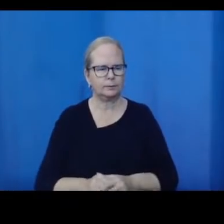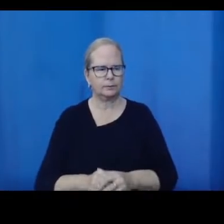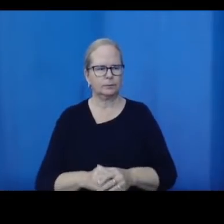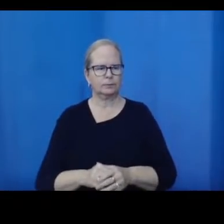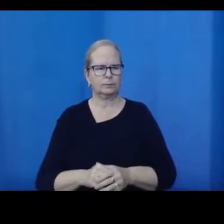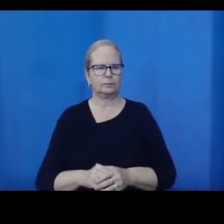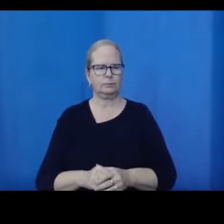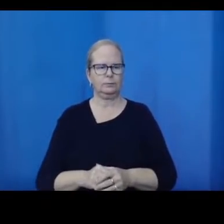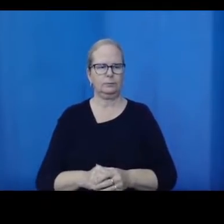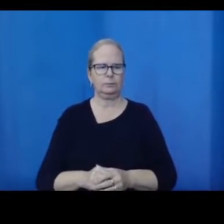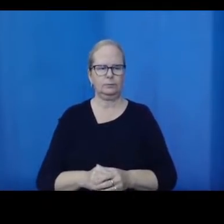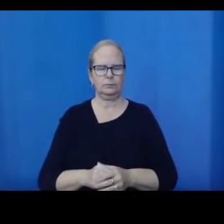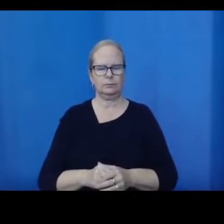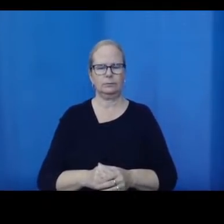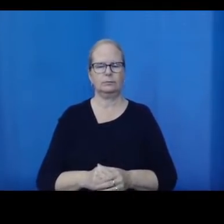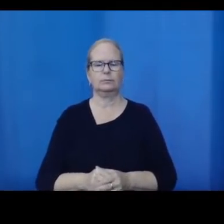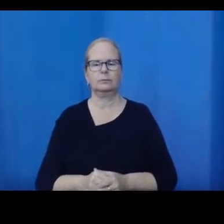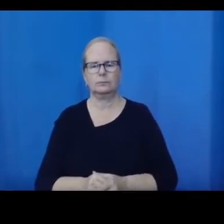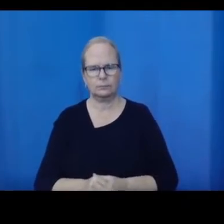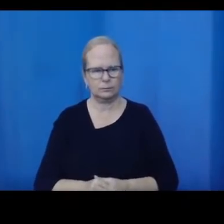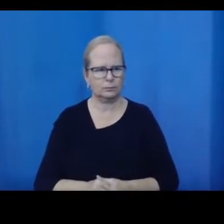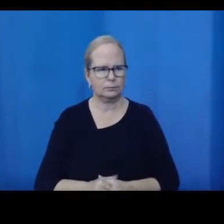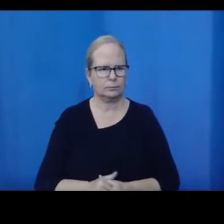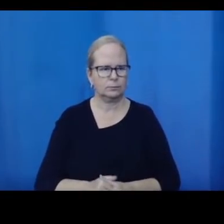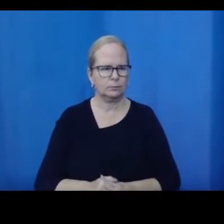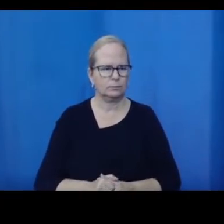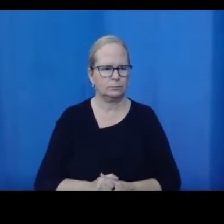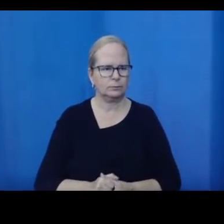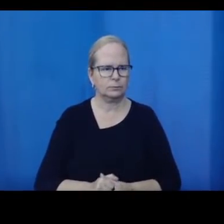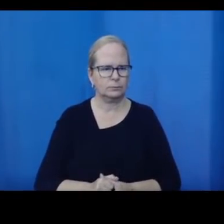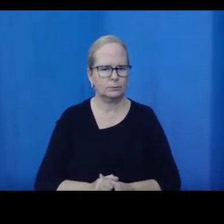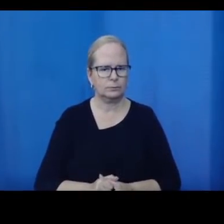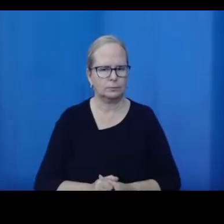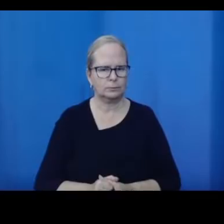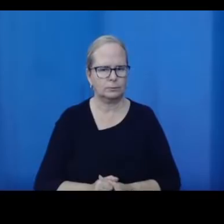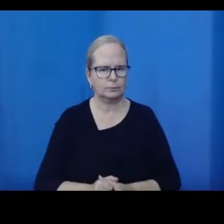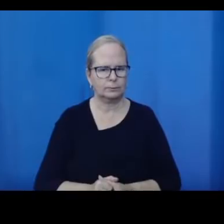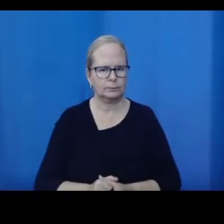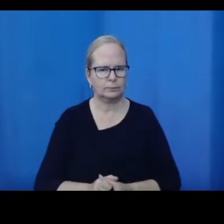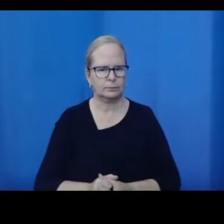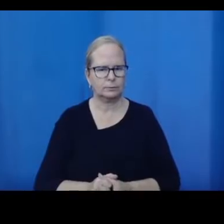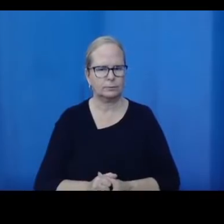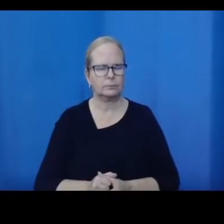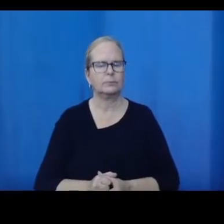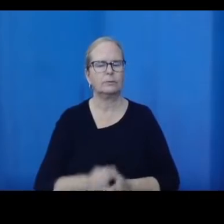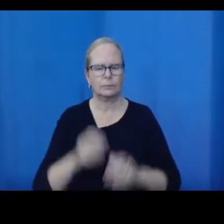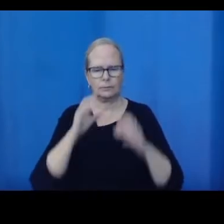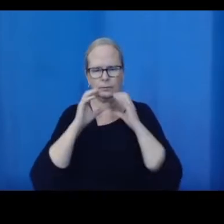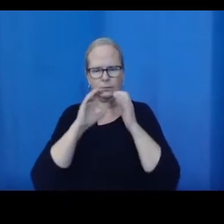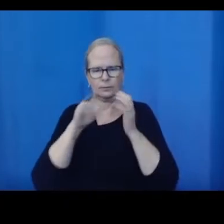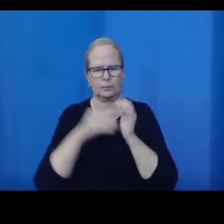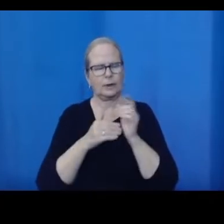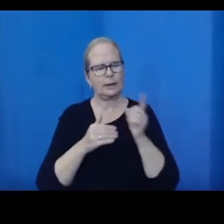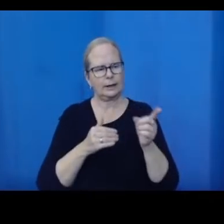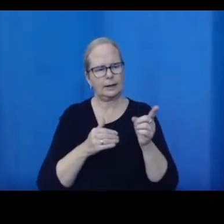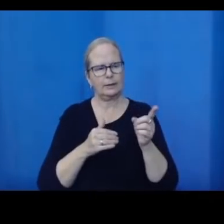What are some signs or some ways that we can start to identify, both in ourselves and